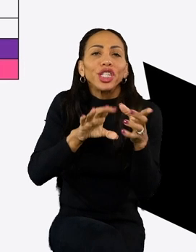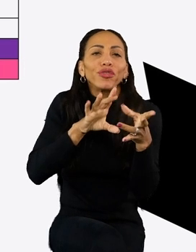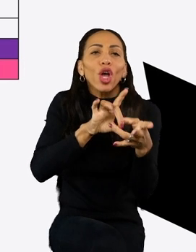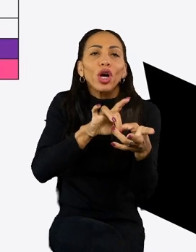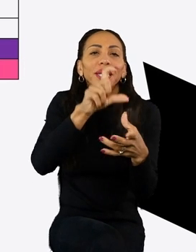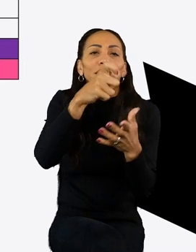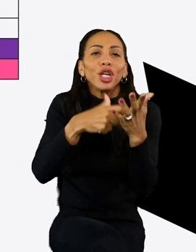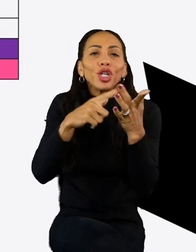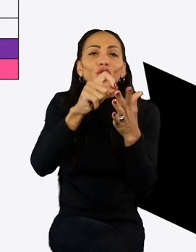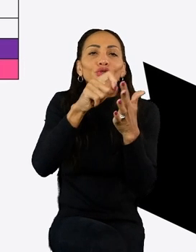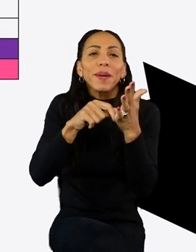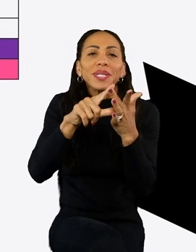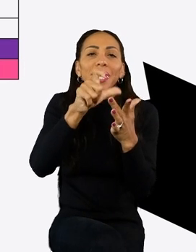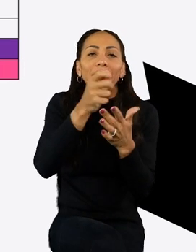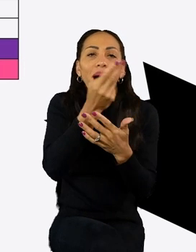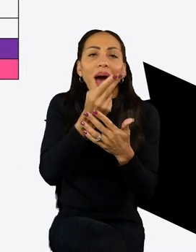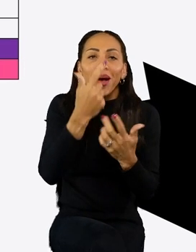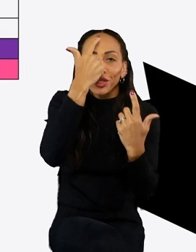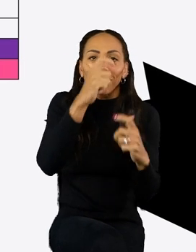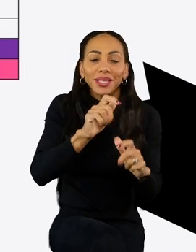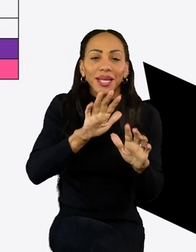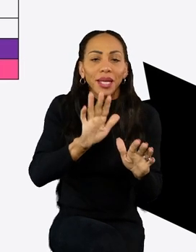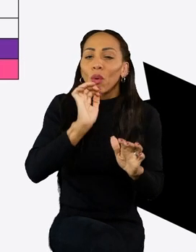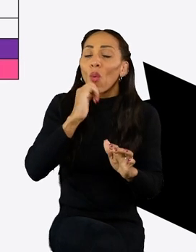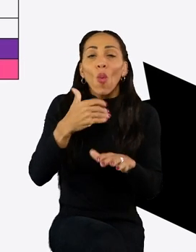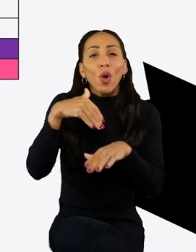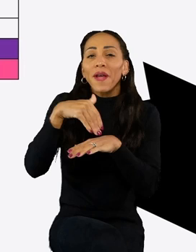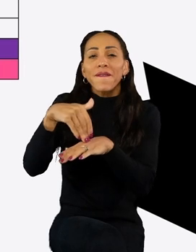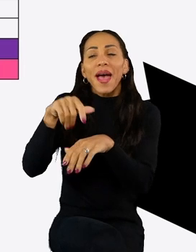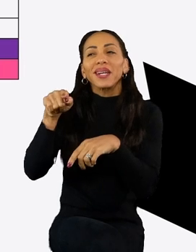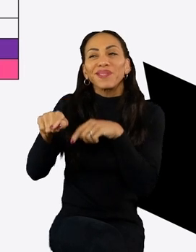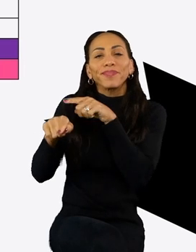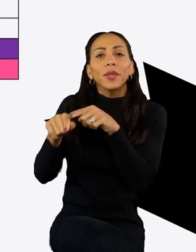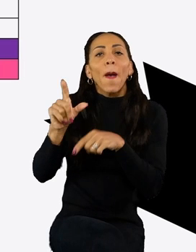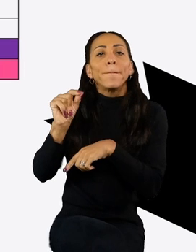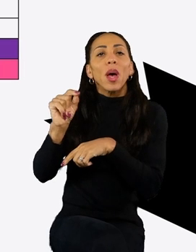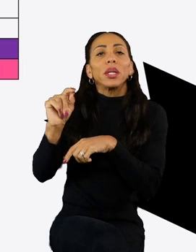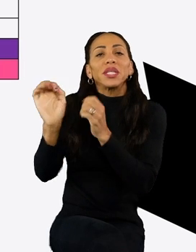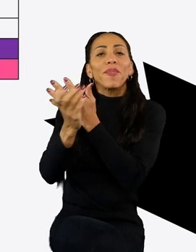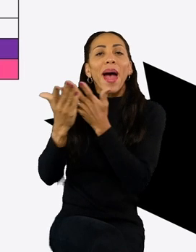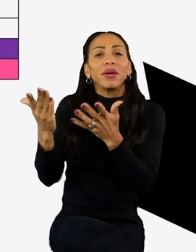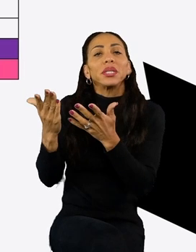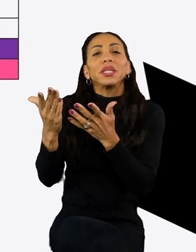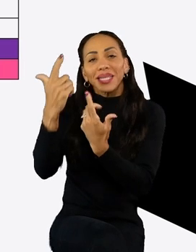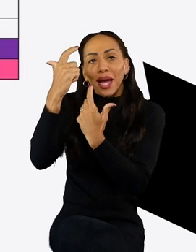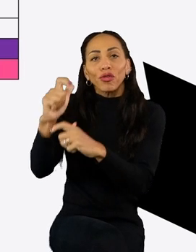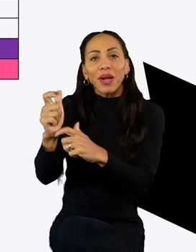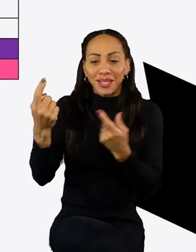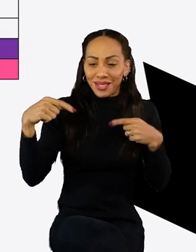the Cryptic Arts residency. But that won't affect how we run the residency with Birds of Paradise Theatre